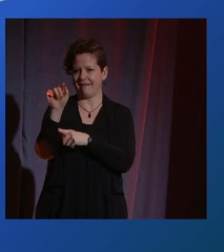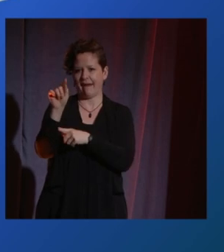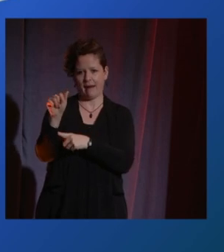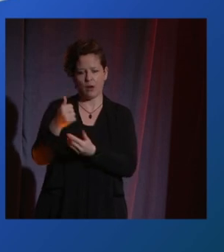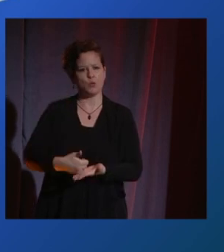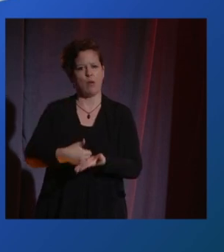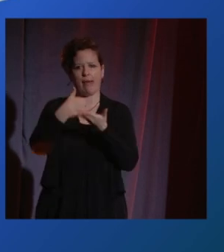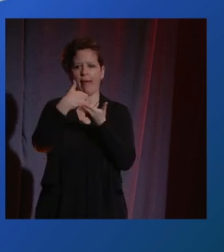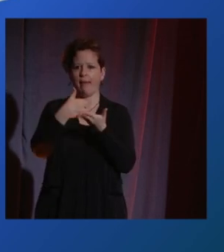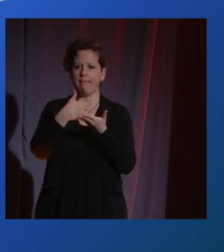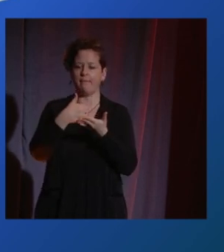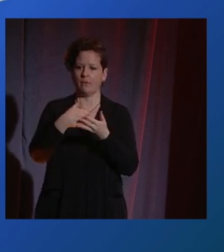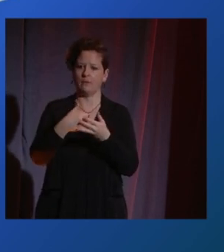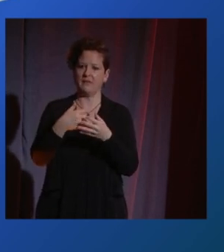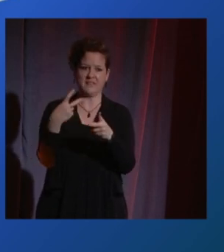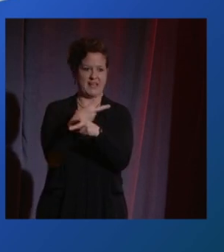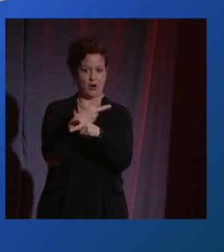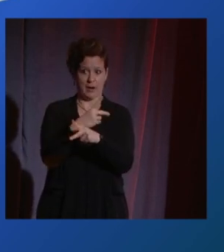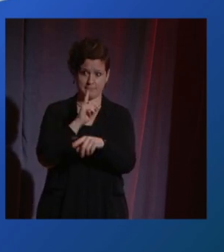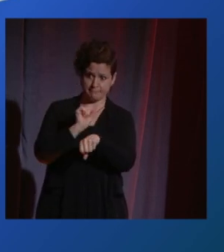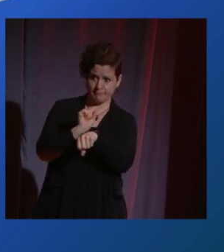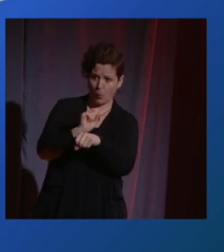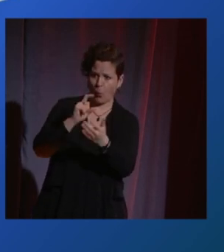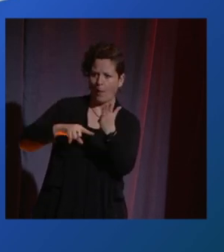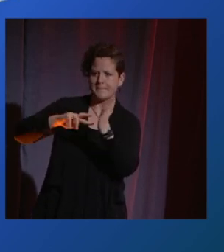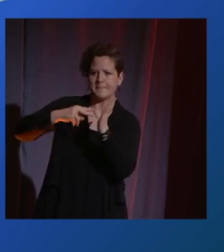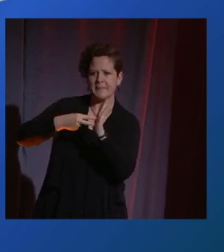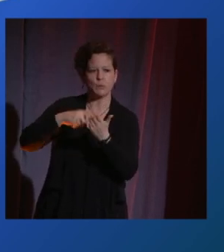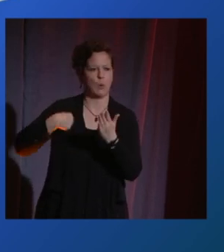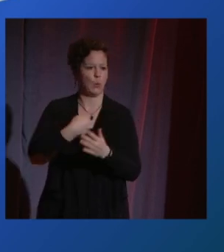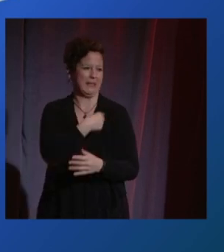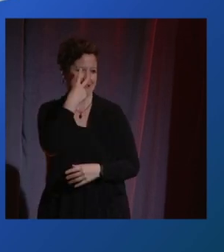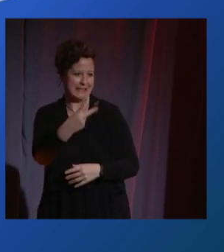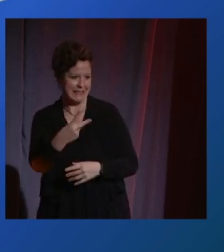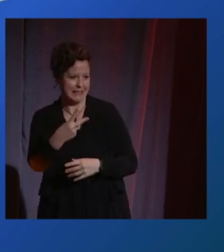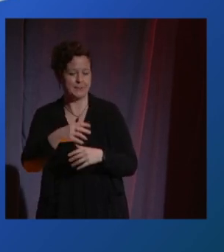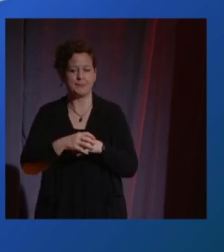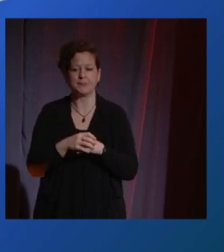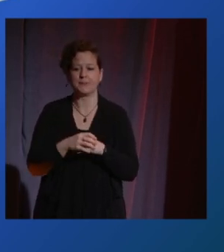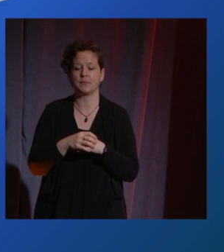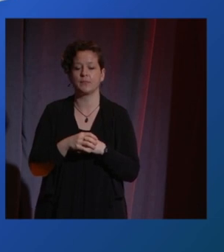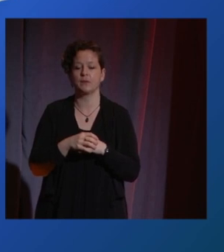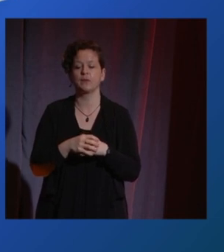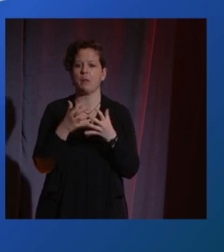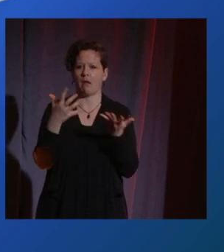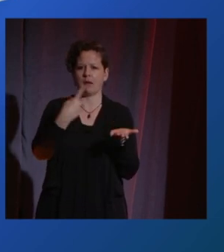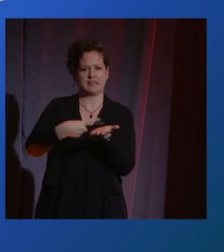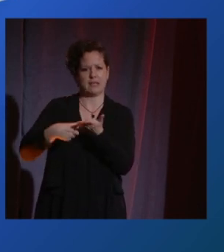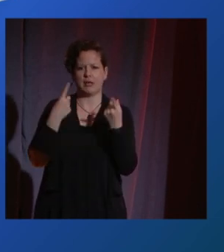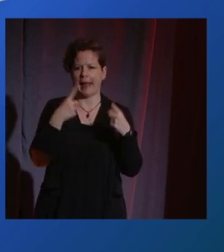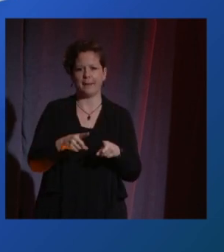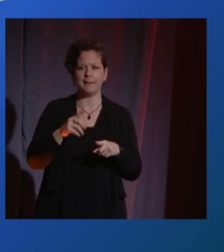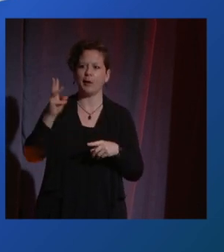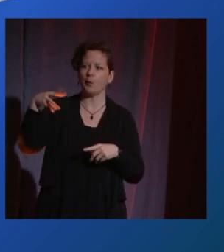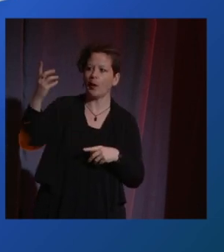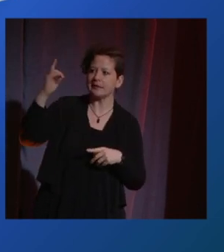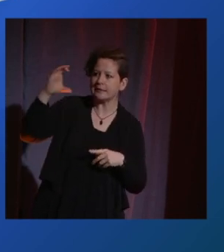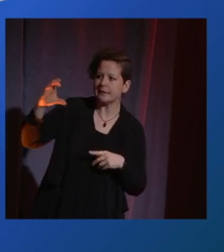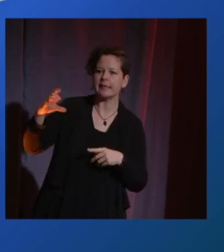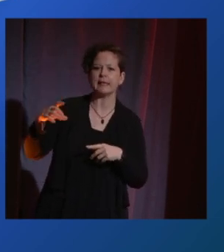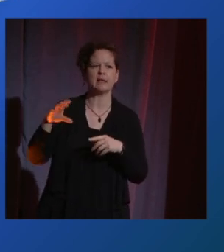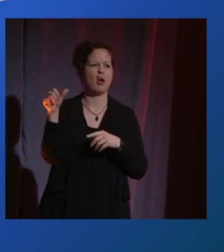this positive identification challenge so a lot of discussion is happening in Washington and other places about guard